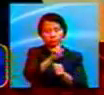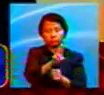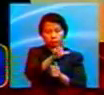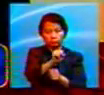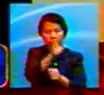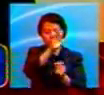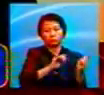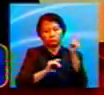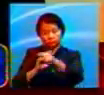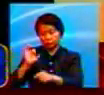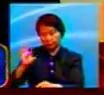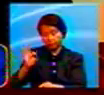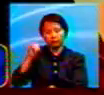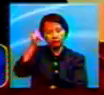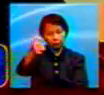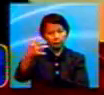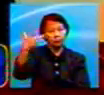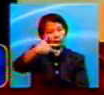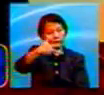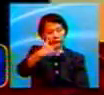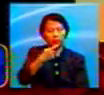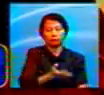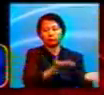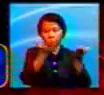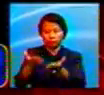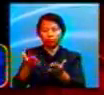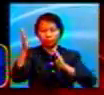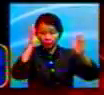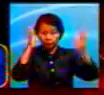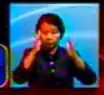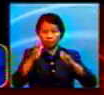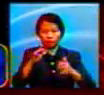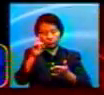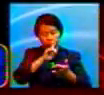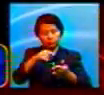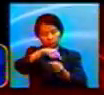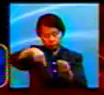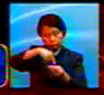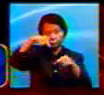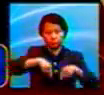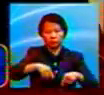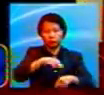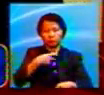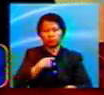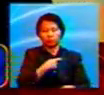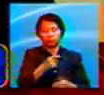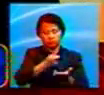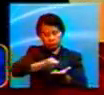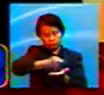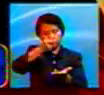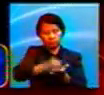gone to Chile, you know, in Denmark and so on. So we are bringing to Malaysia within this region. And we are also